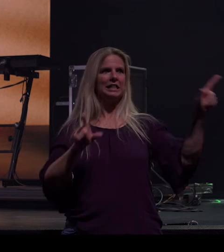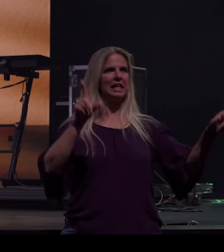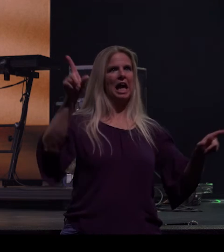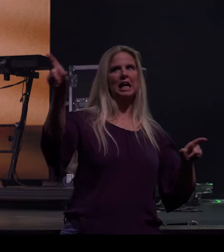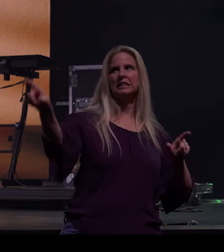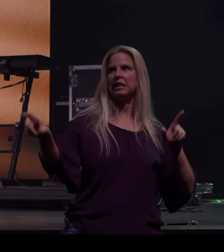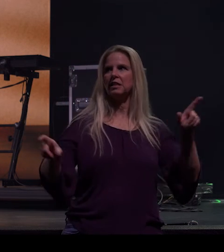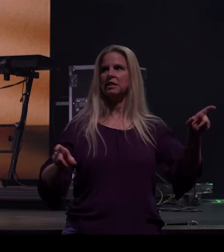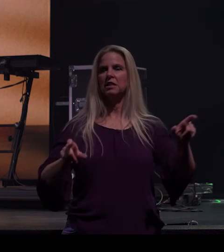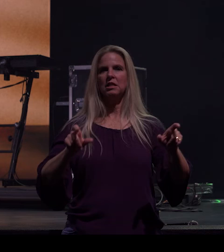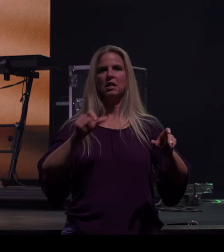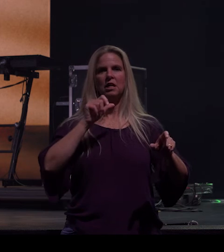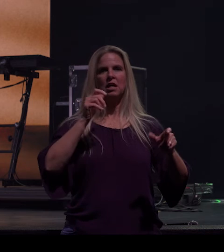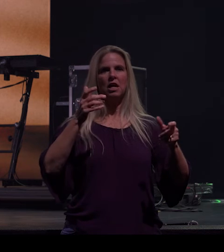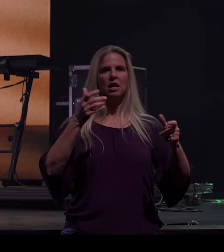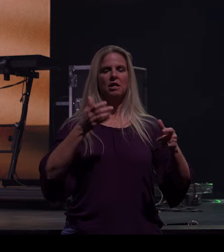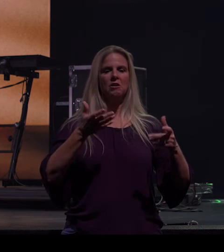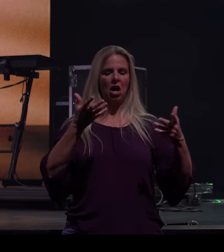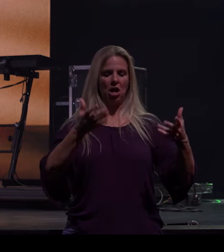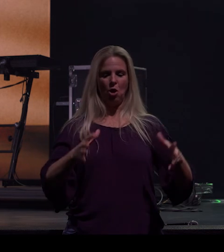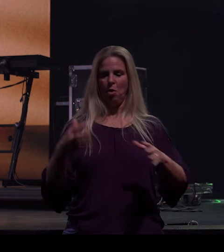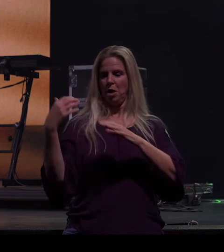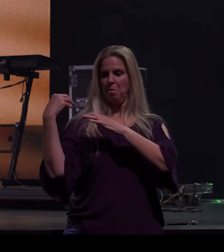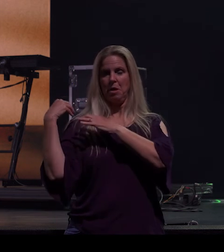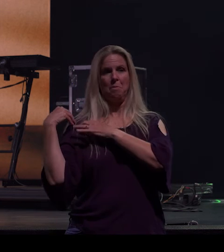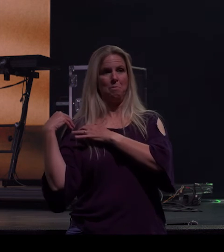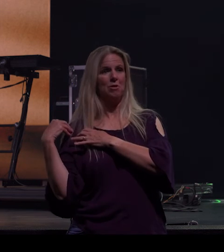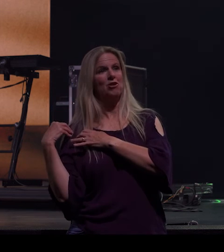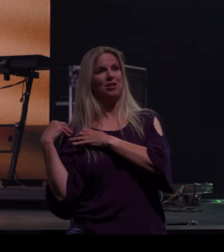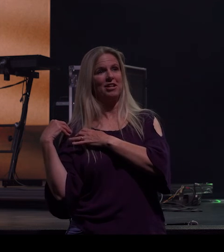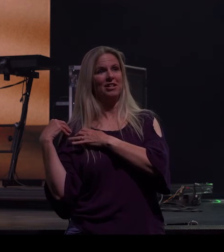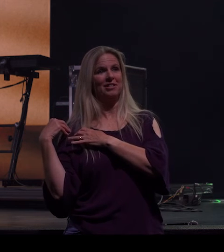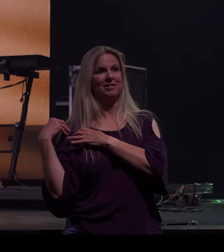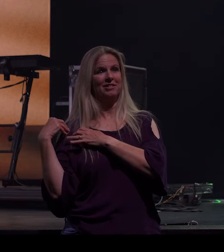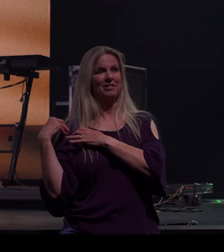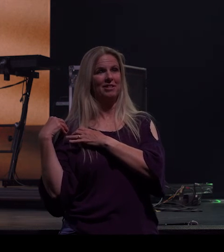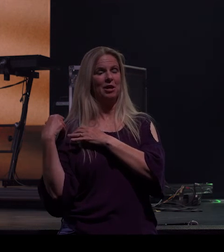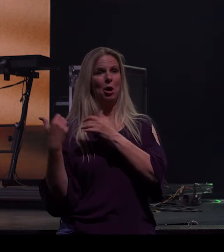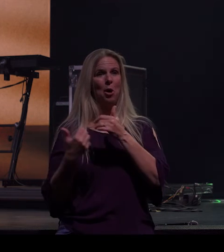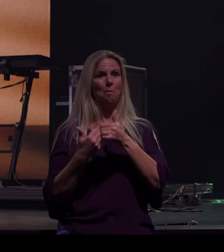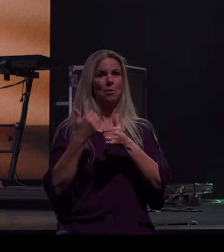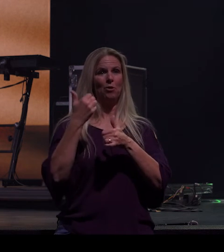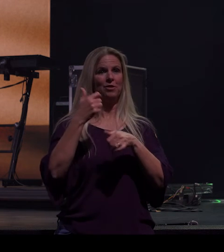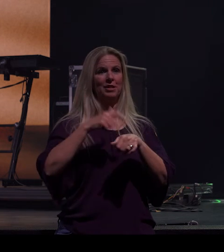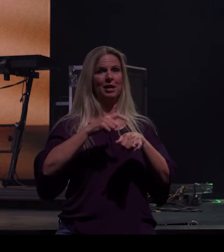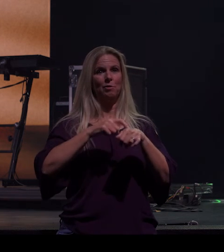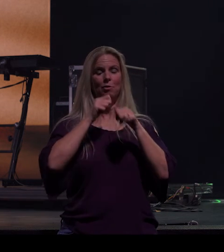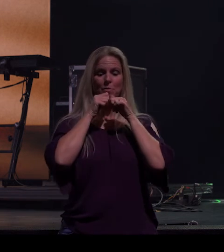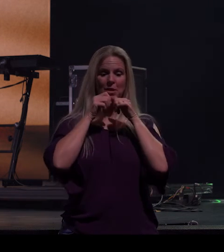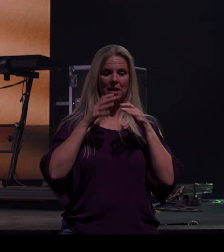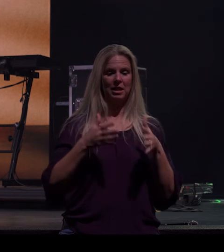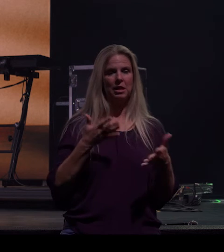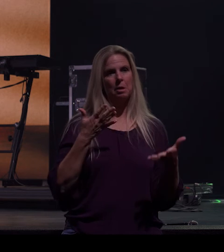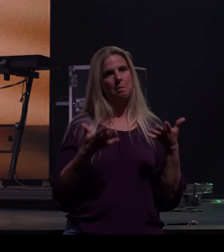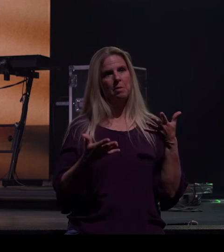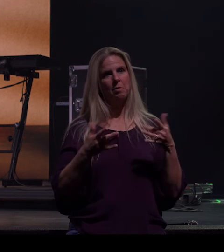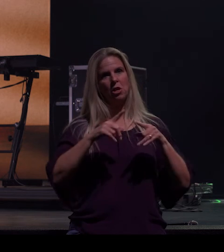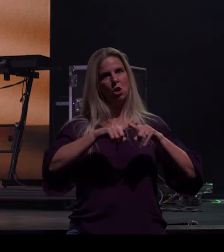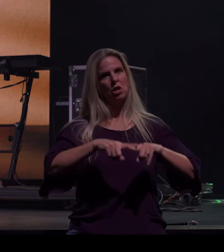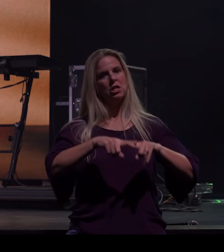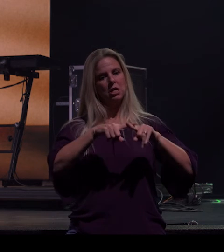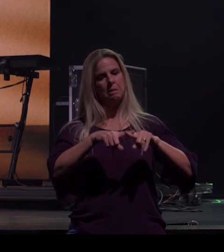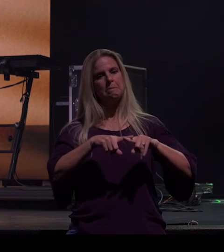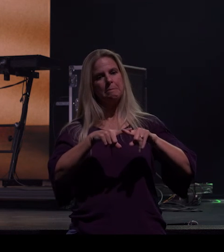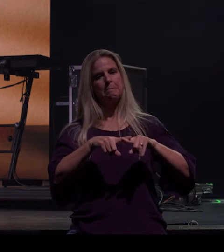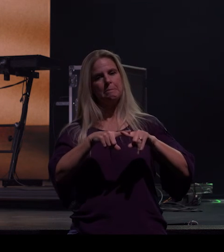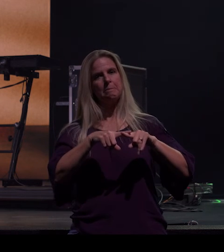don't want to be a burden on people. No, you're not going to be a burden. Oftentimes you'll be a blessing Now, you can be codependent. You can be a little needy in